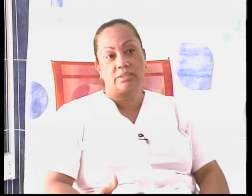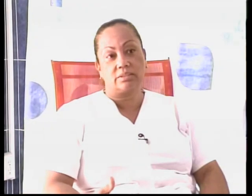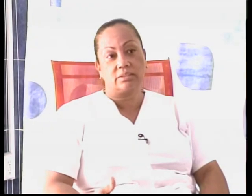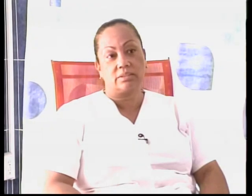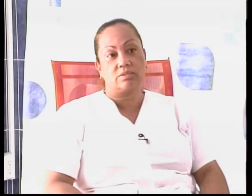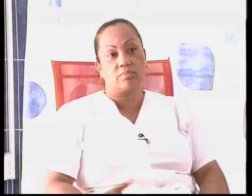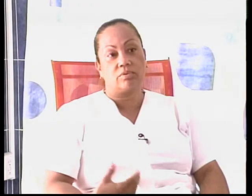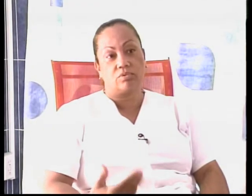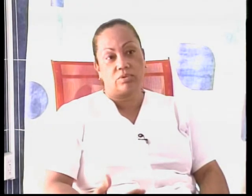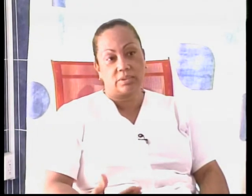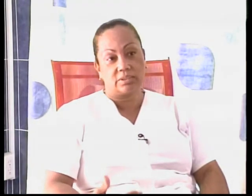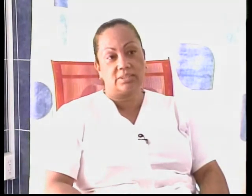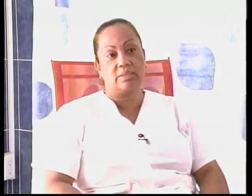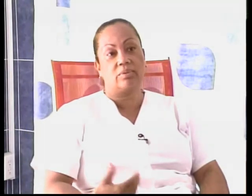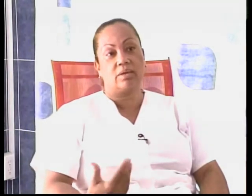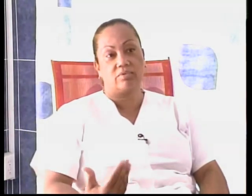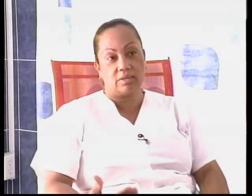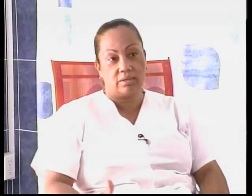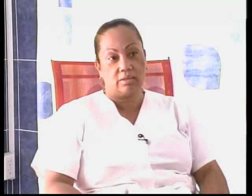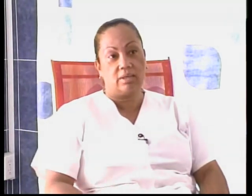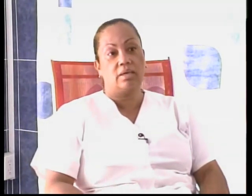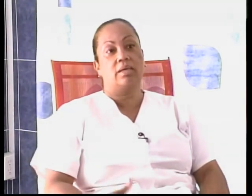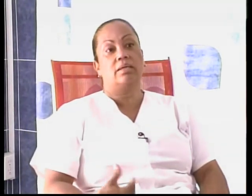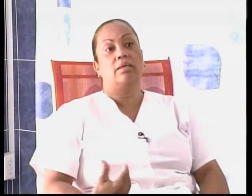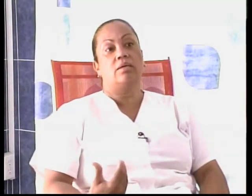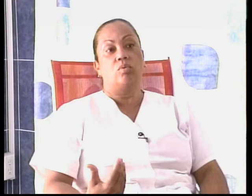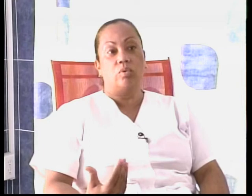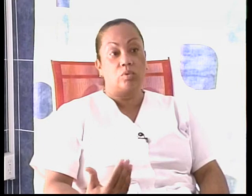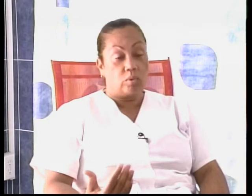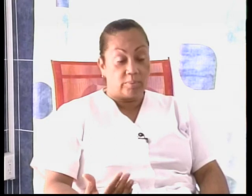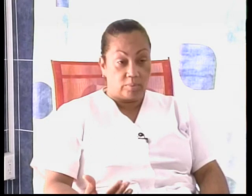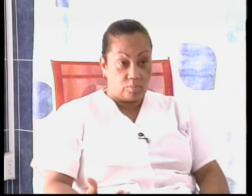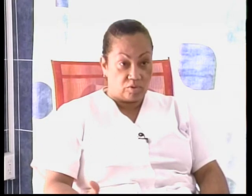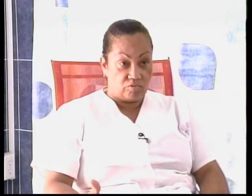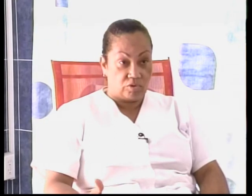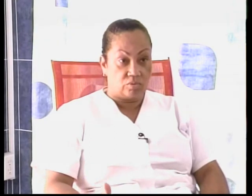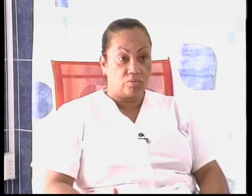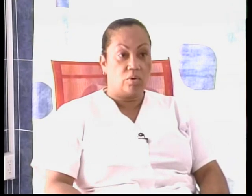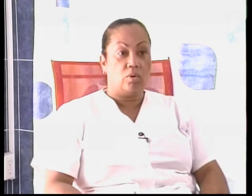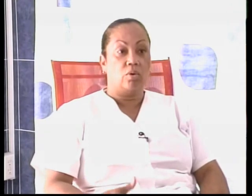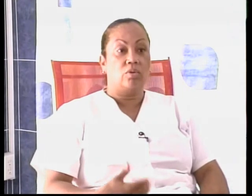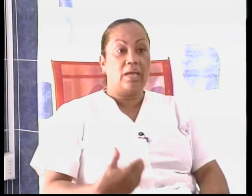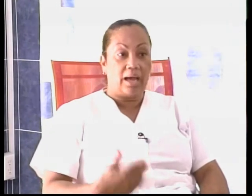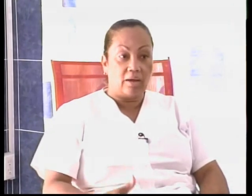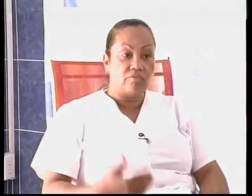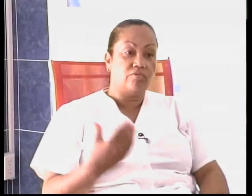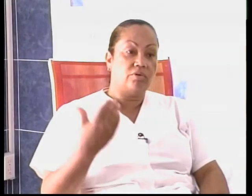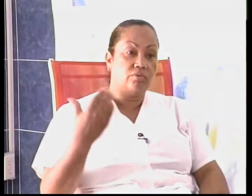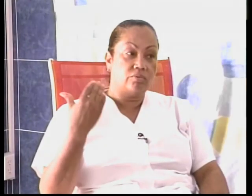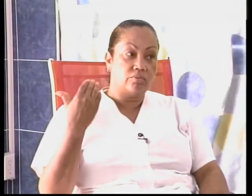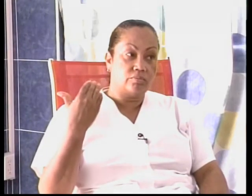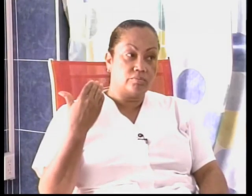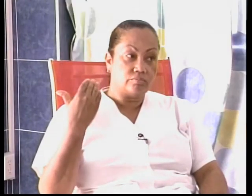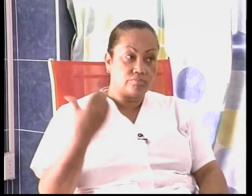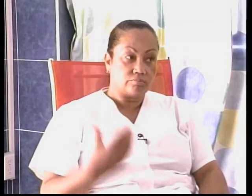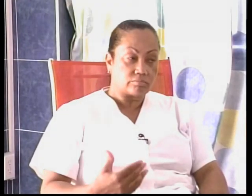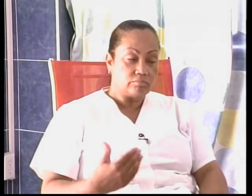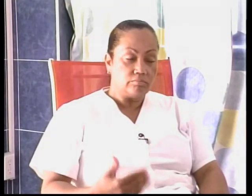it is by rote. It's the same thing every day. What might be boring for you, they have to